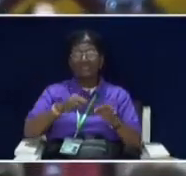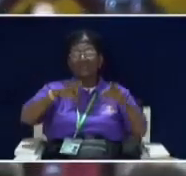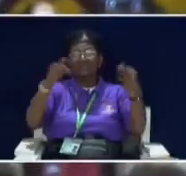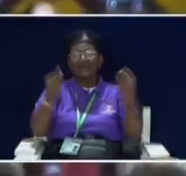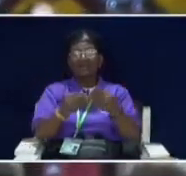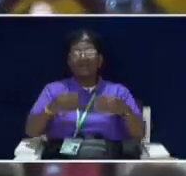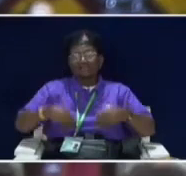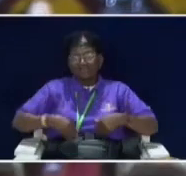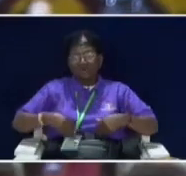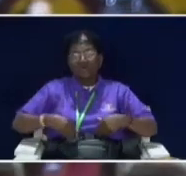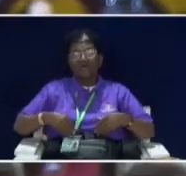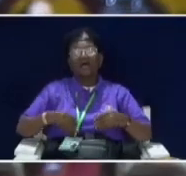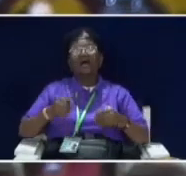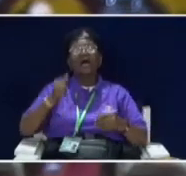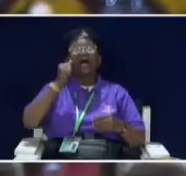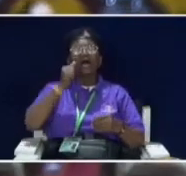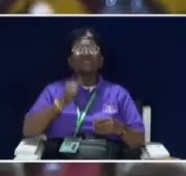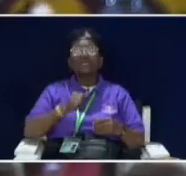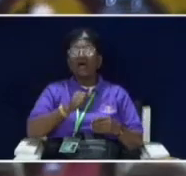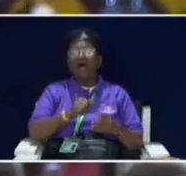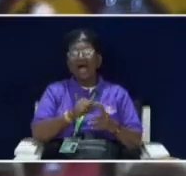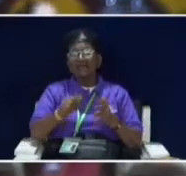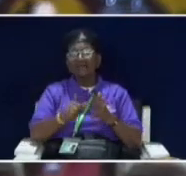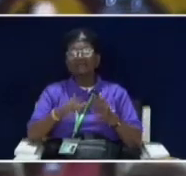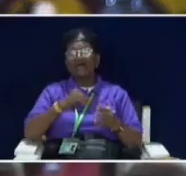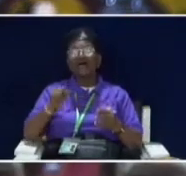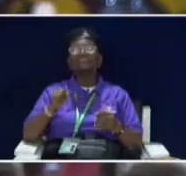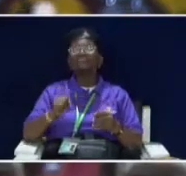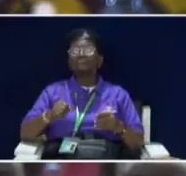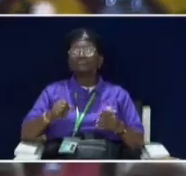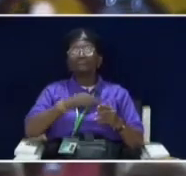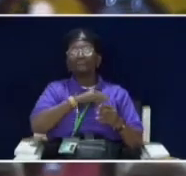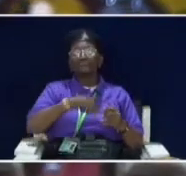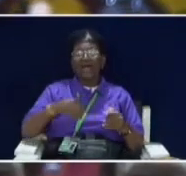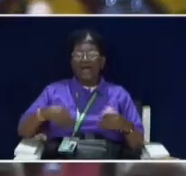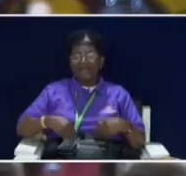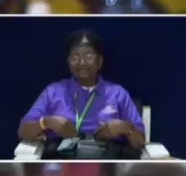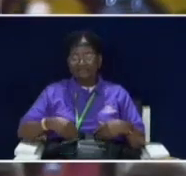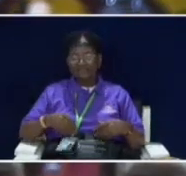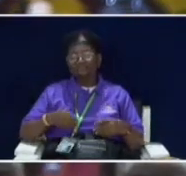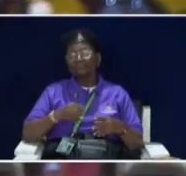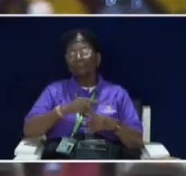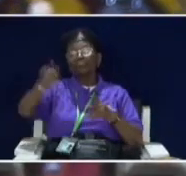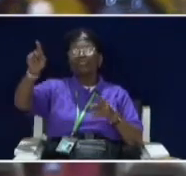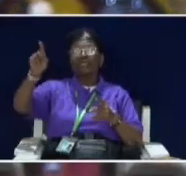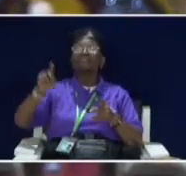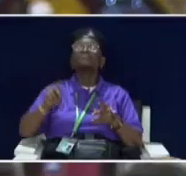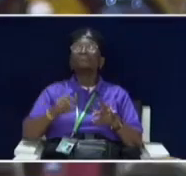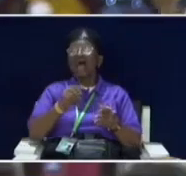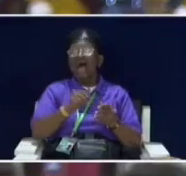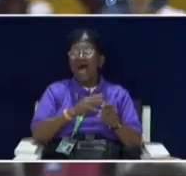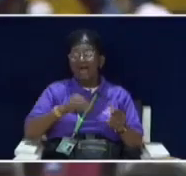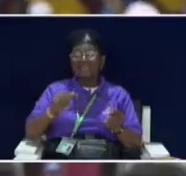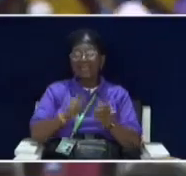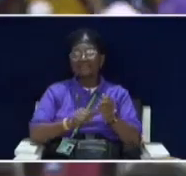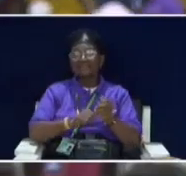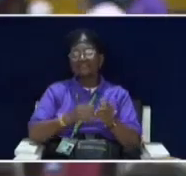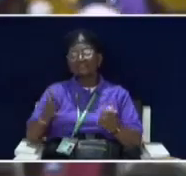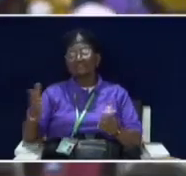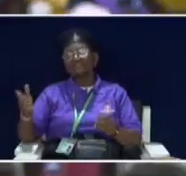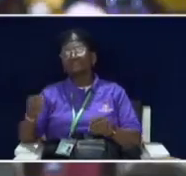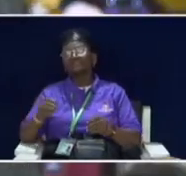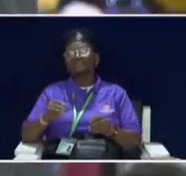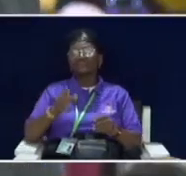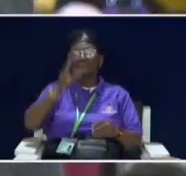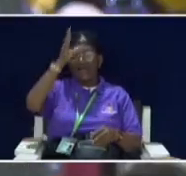adults and youth ministry, the provincial pastors and PSF and everything else in between. Daddy